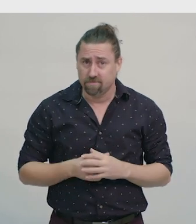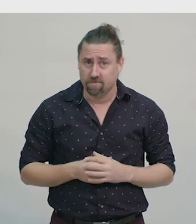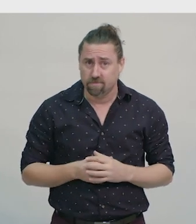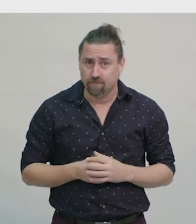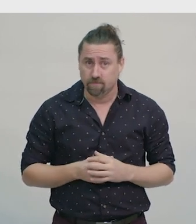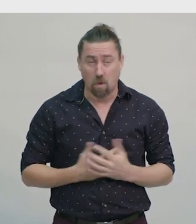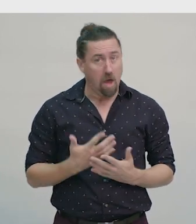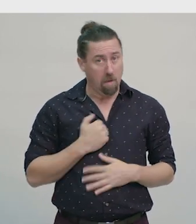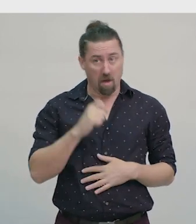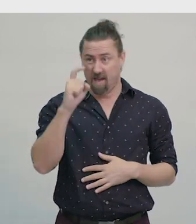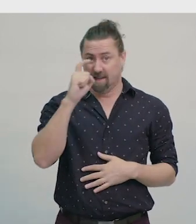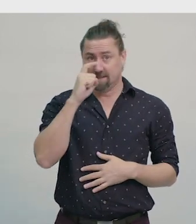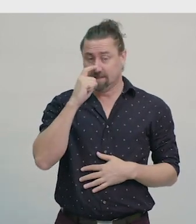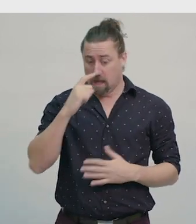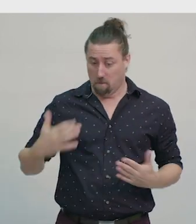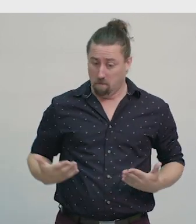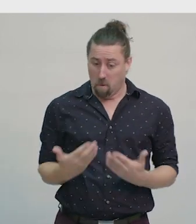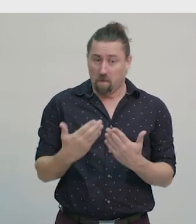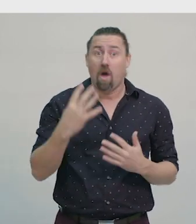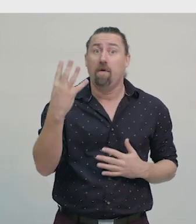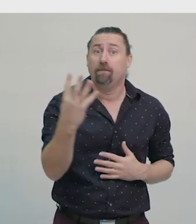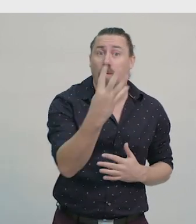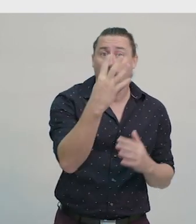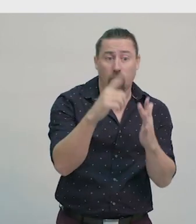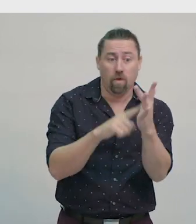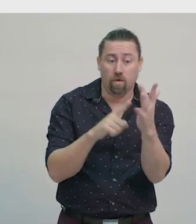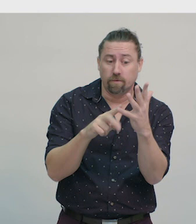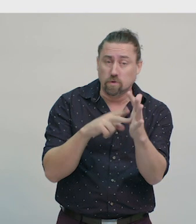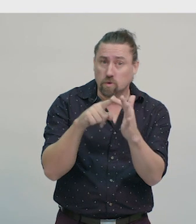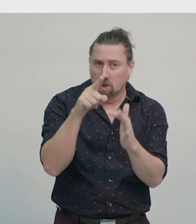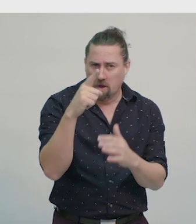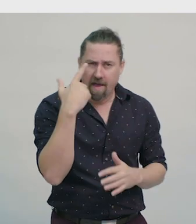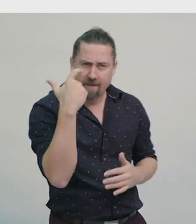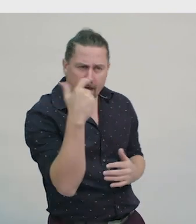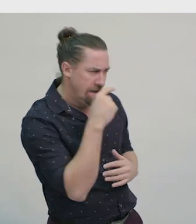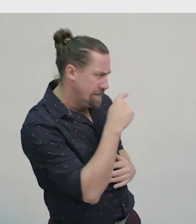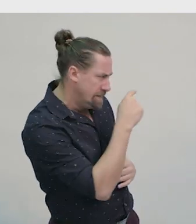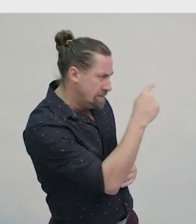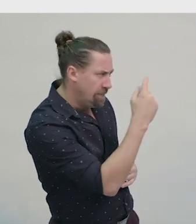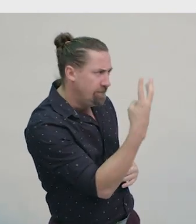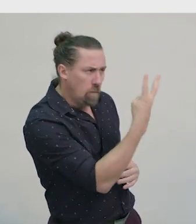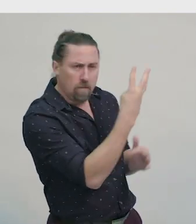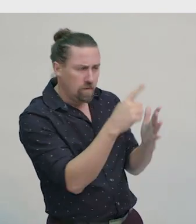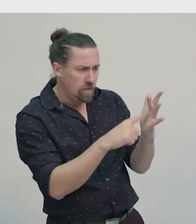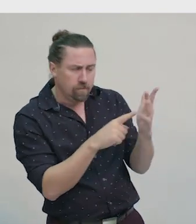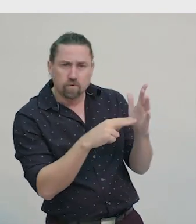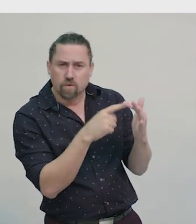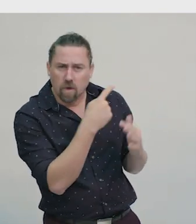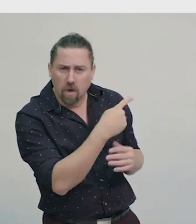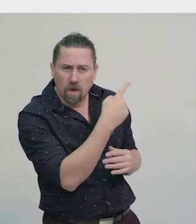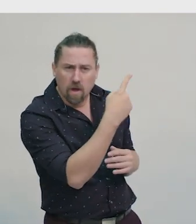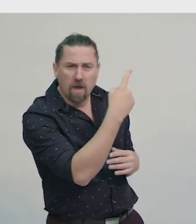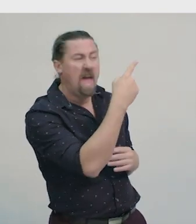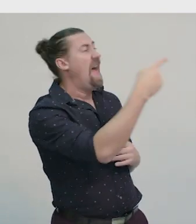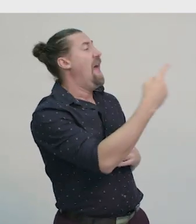It's my sister's birthday on the 4th of June. Let's find the 4th. 1, 2,